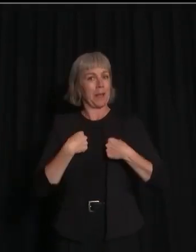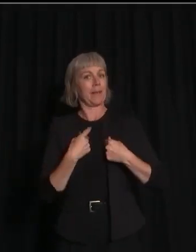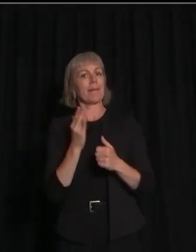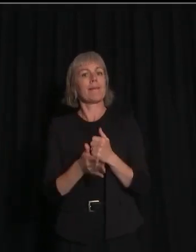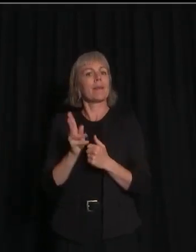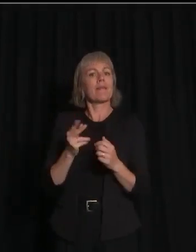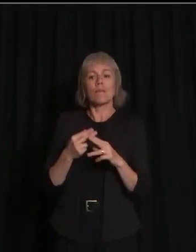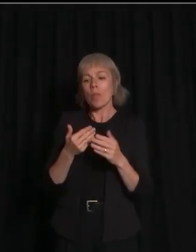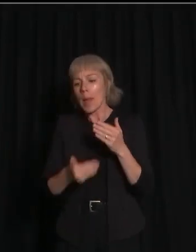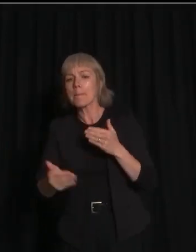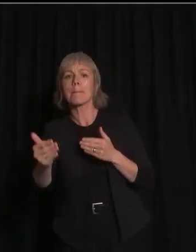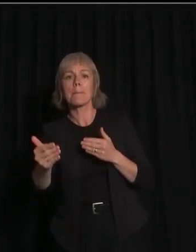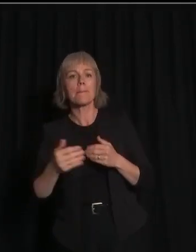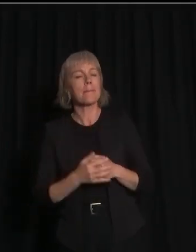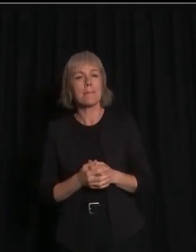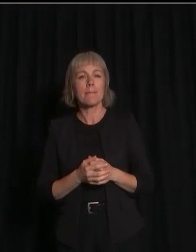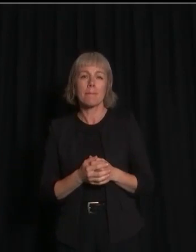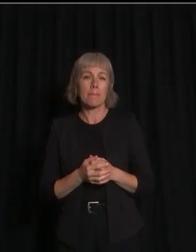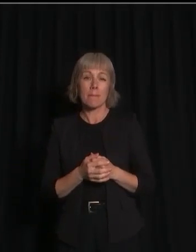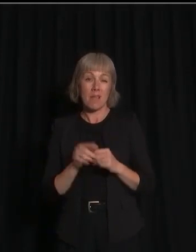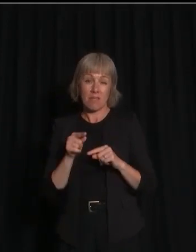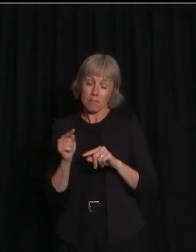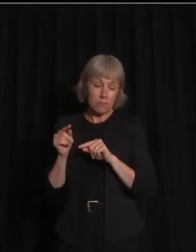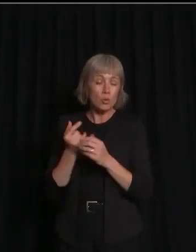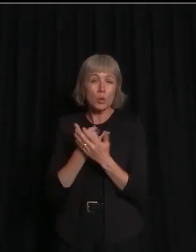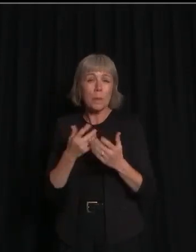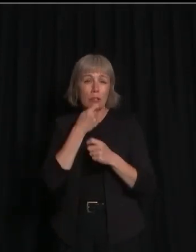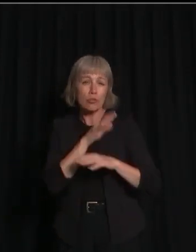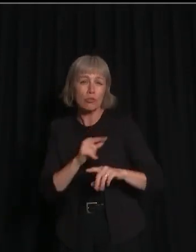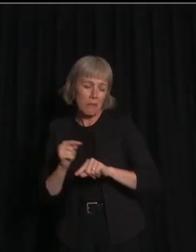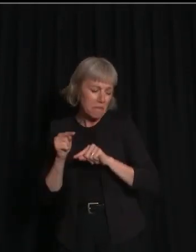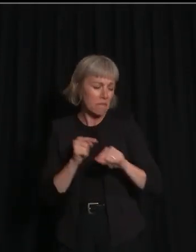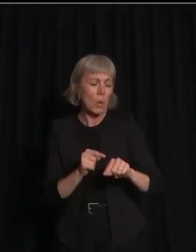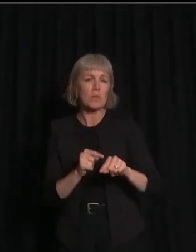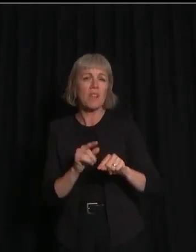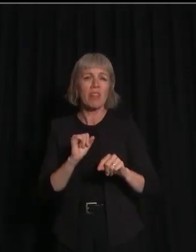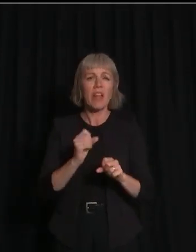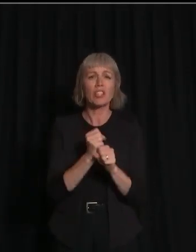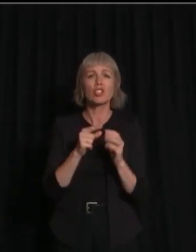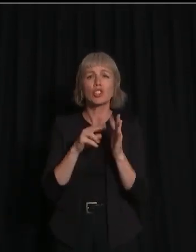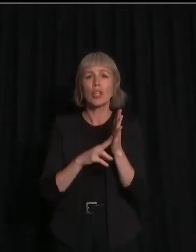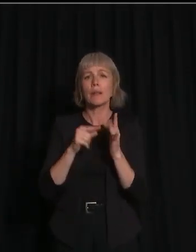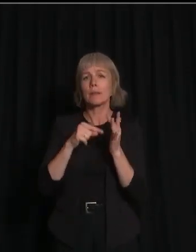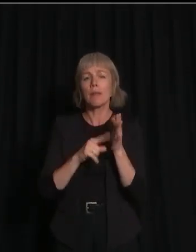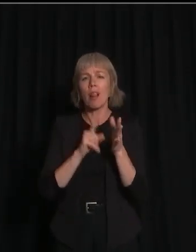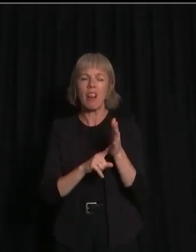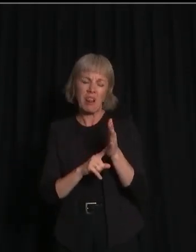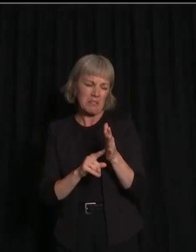them from IgM, intersex genital mutilation, from secrecy, from any kind